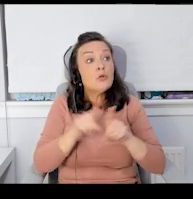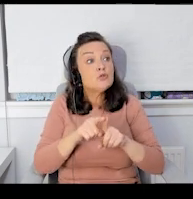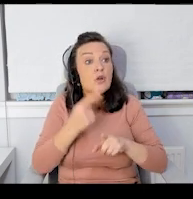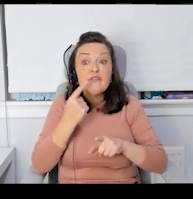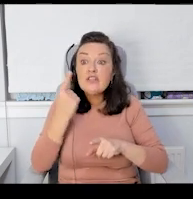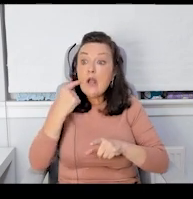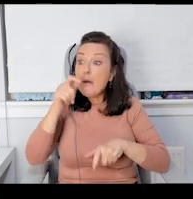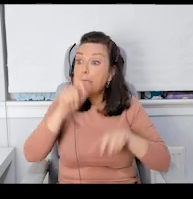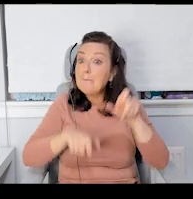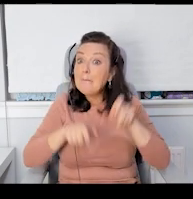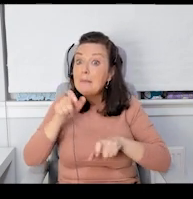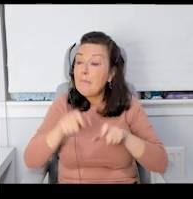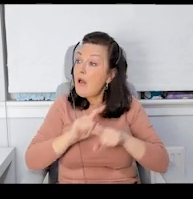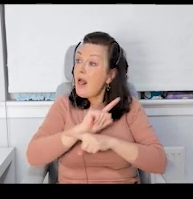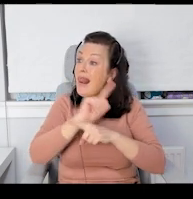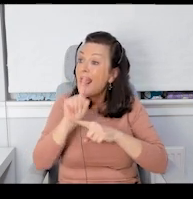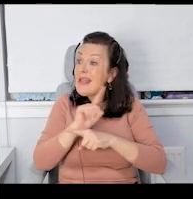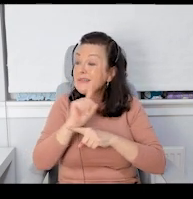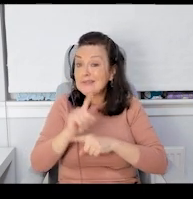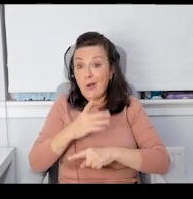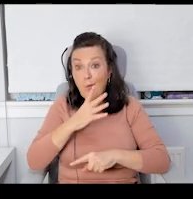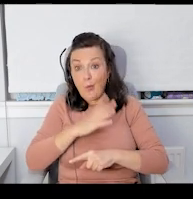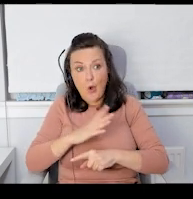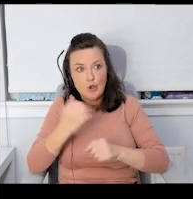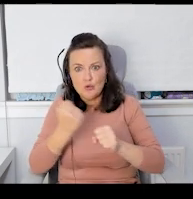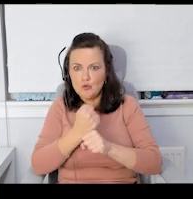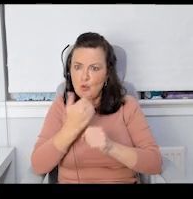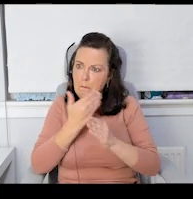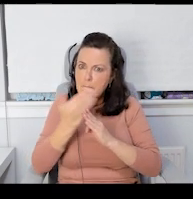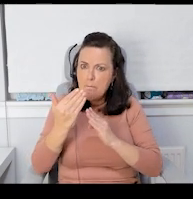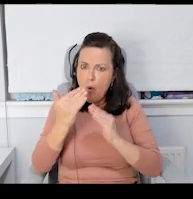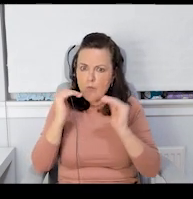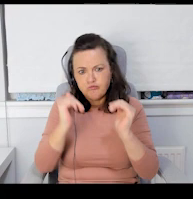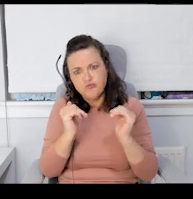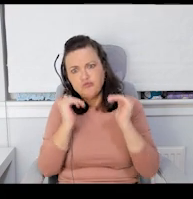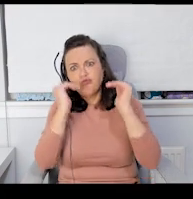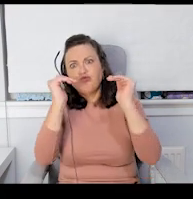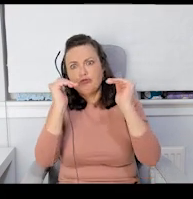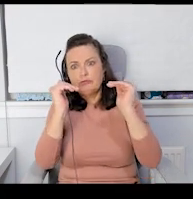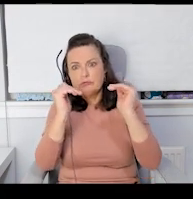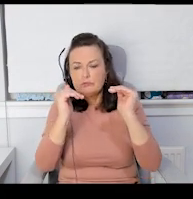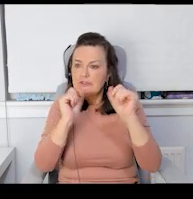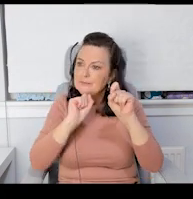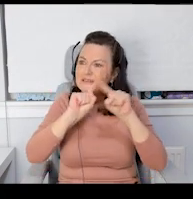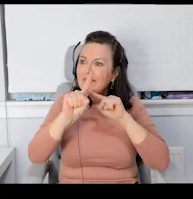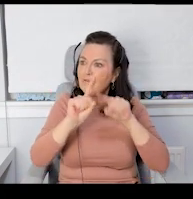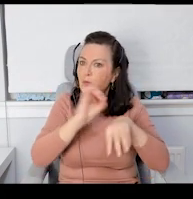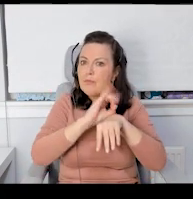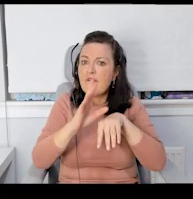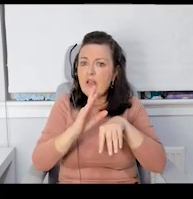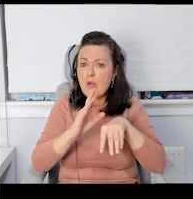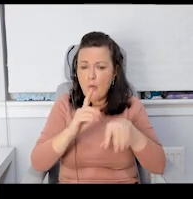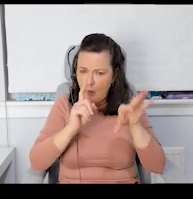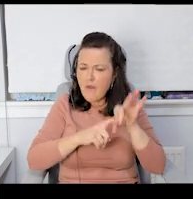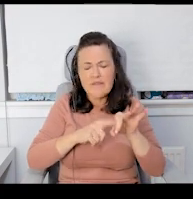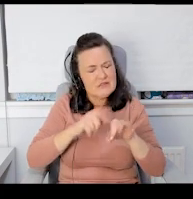chartered qualifications, so whether it's ICE or RICS or other things, depending on obviously what